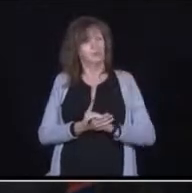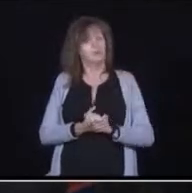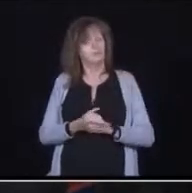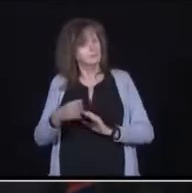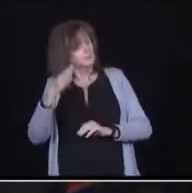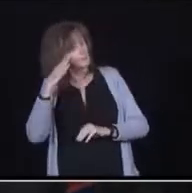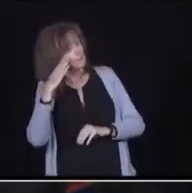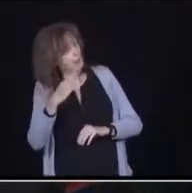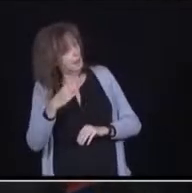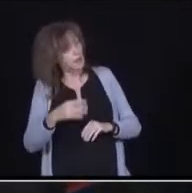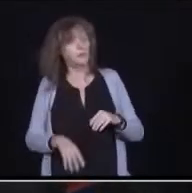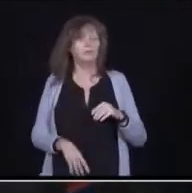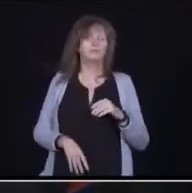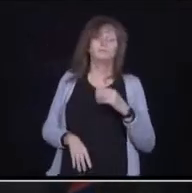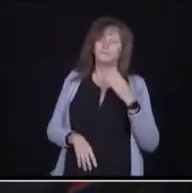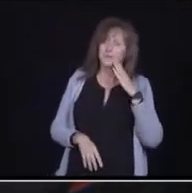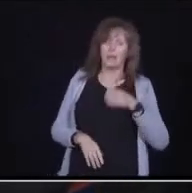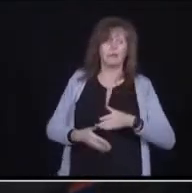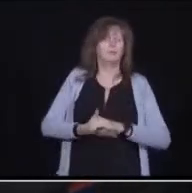Hi, Premier. Hi.